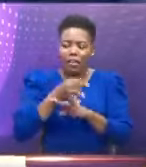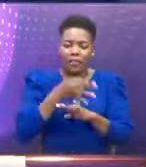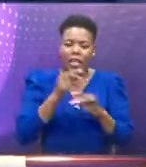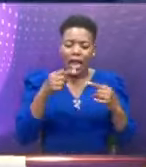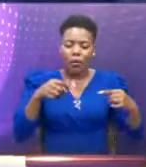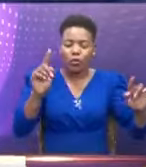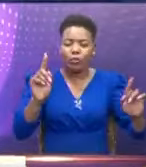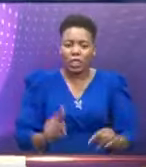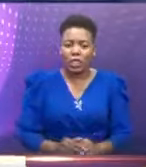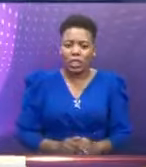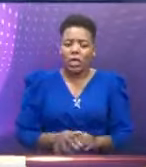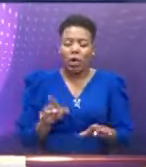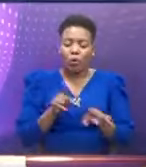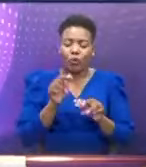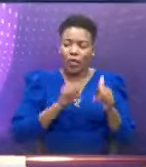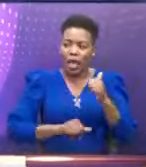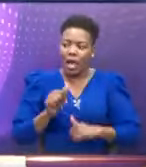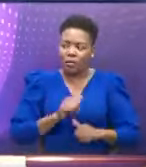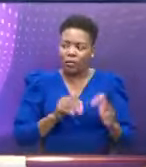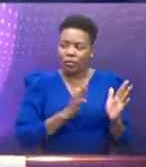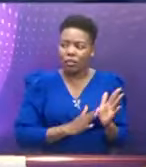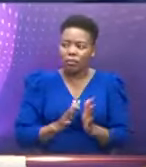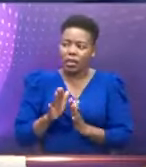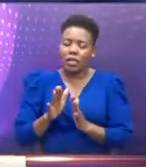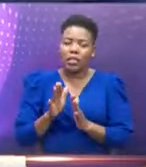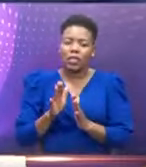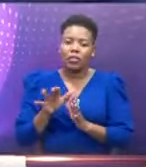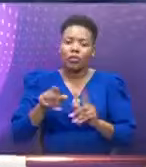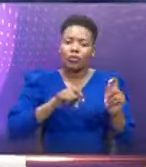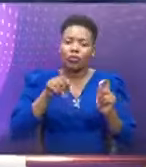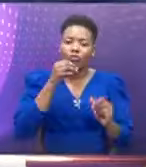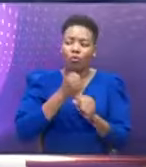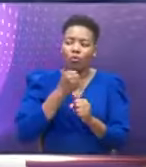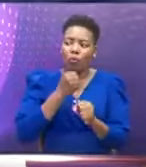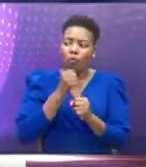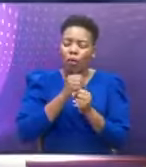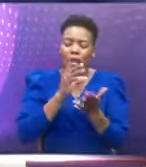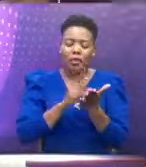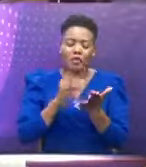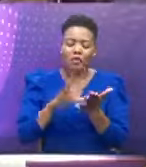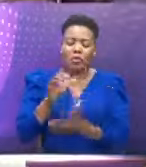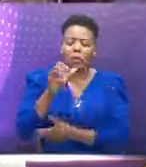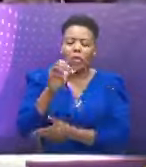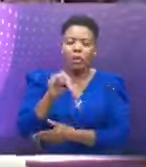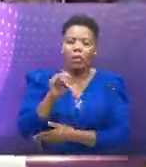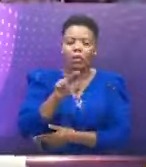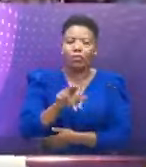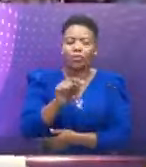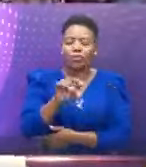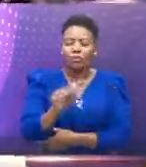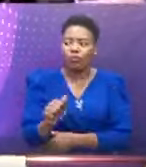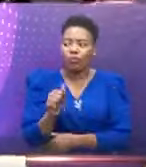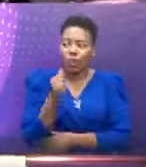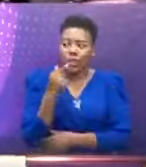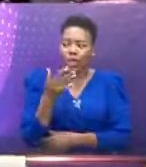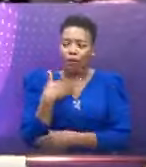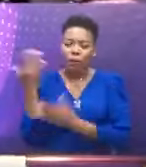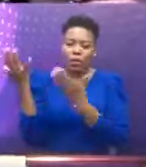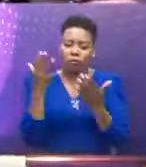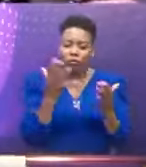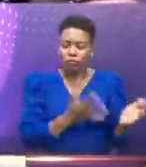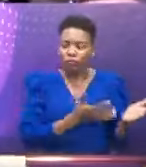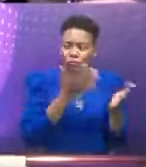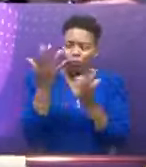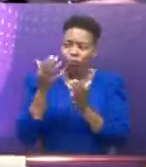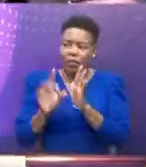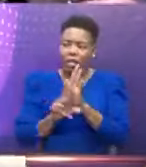announcement. Wiokenge mocha nokao mag tayo migao mar labor. Dr. Alfred Mutuoko ni achiel kuom lek mage en chwalo kinde ma Kenya pinje mag